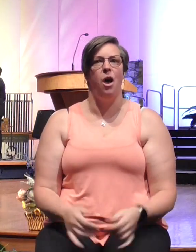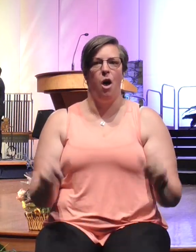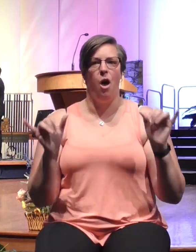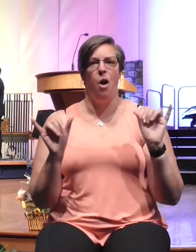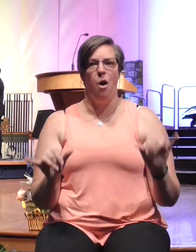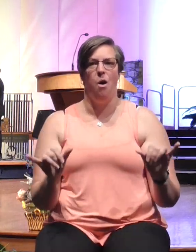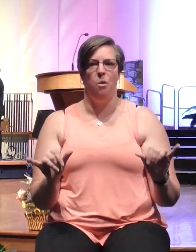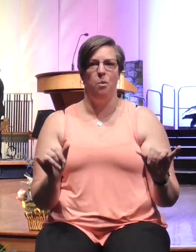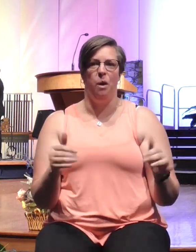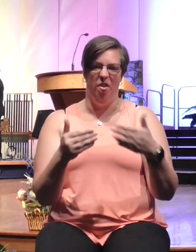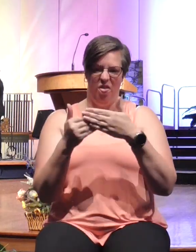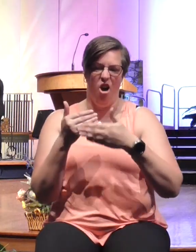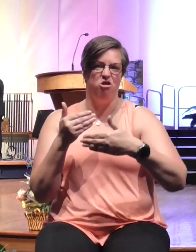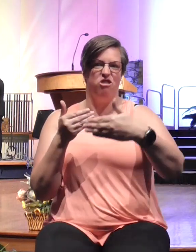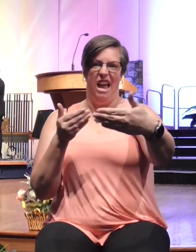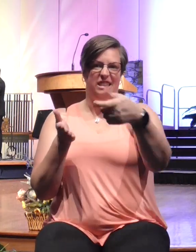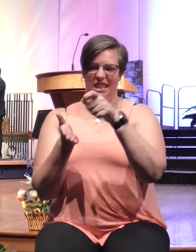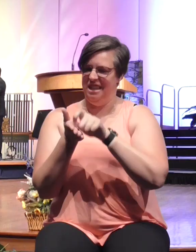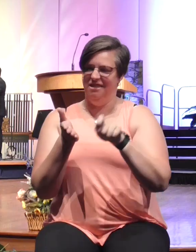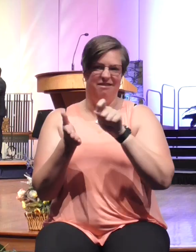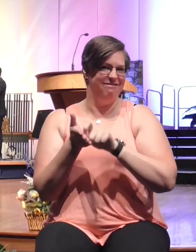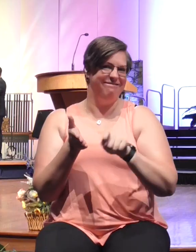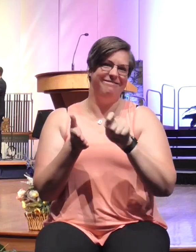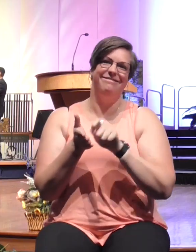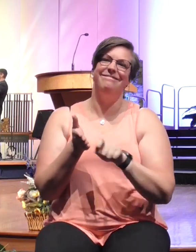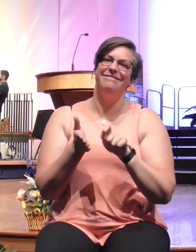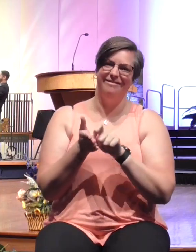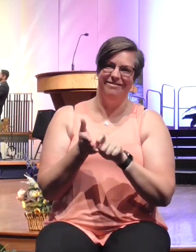The rest is still unwritten.